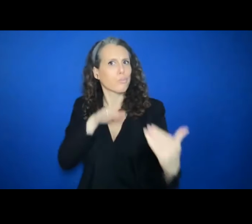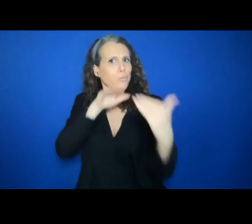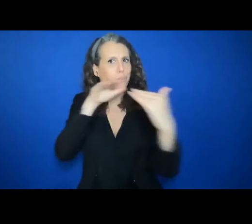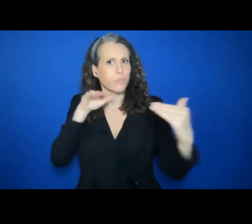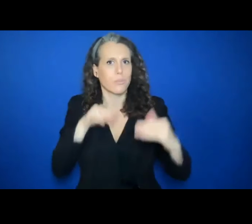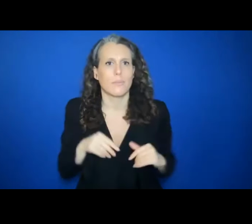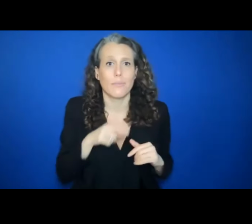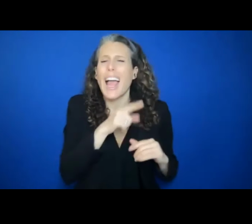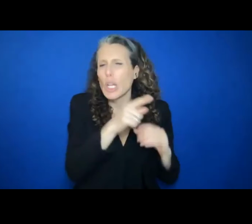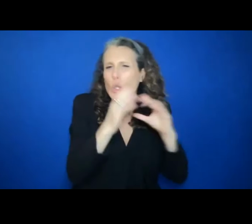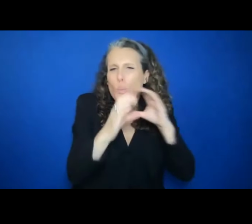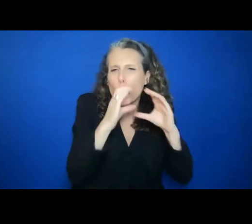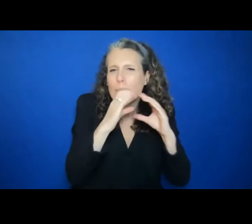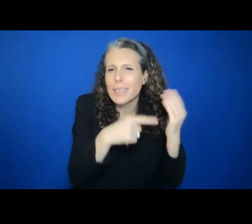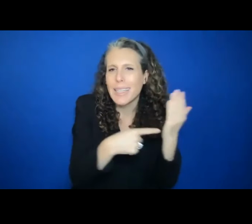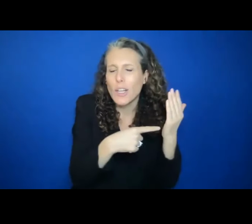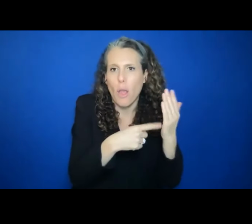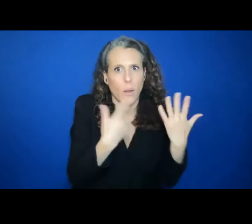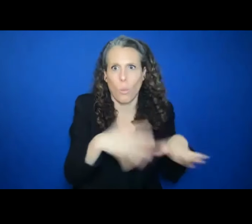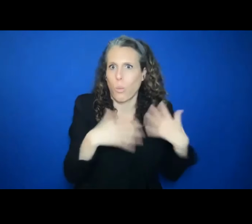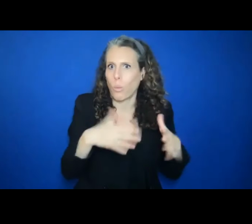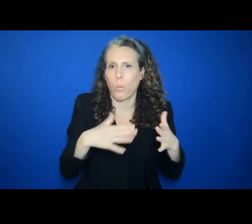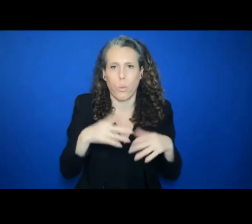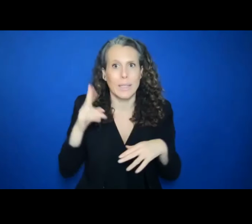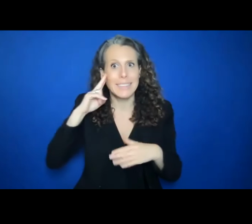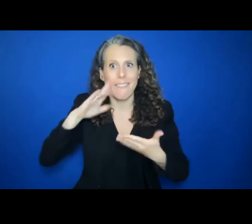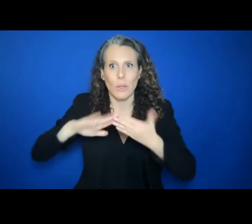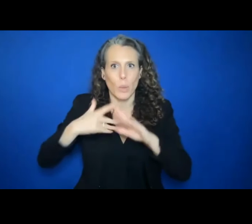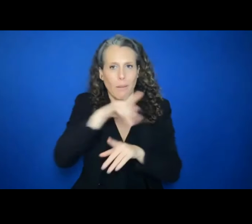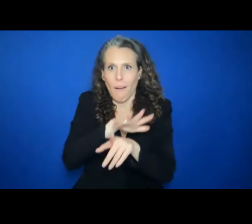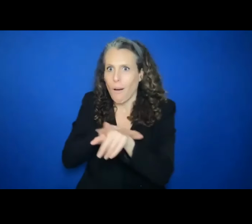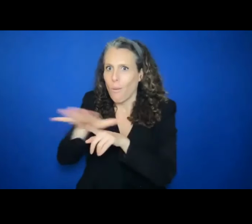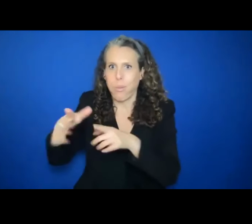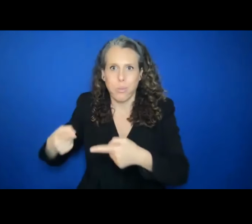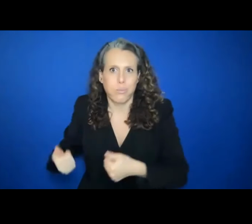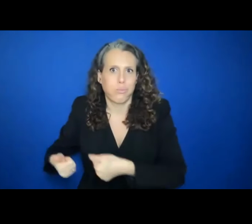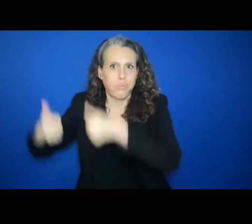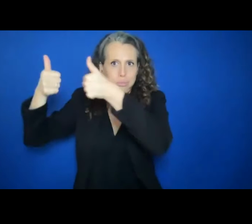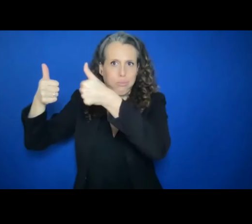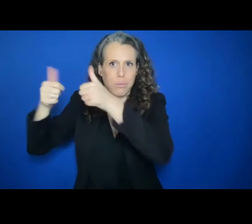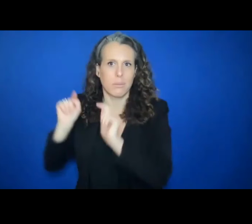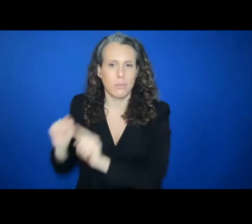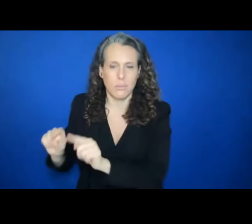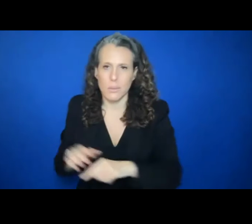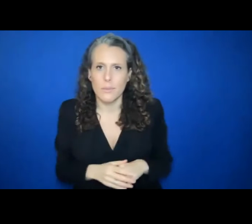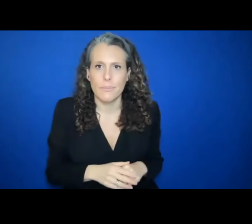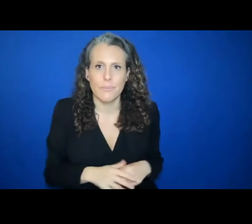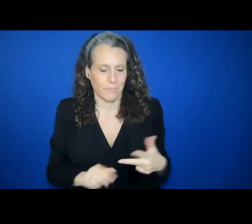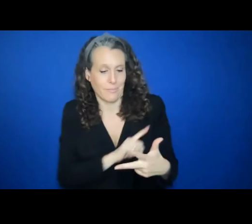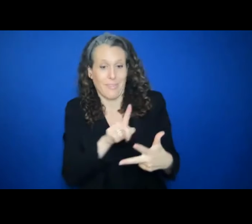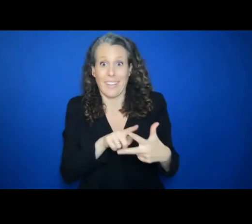technology, transforming the deaf community. And Christine is talking about the denial of